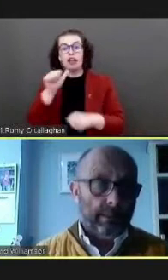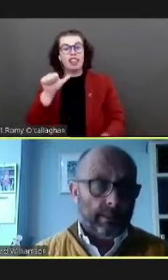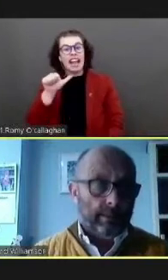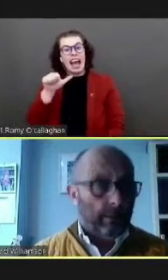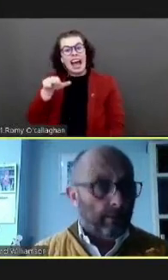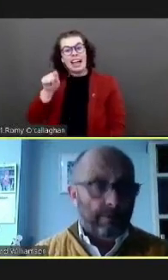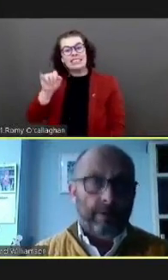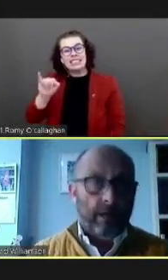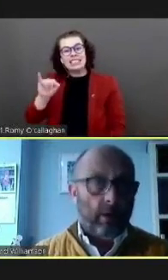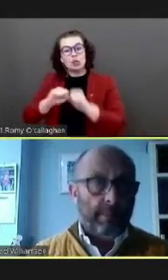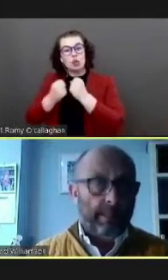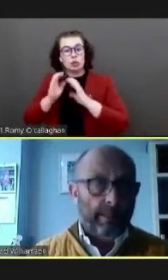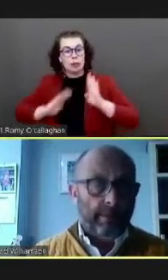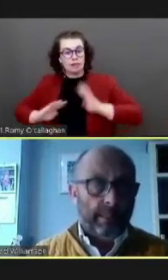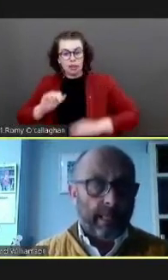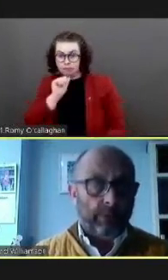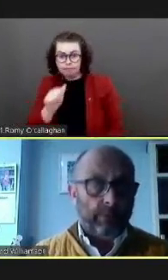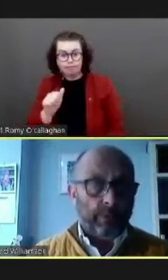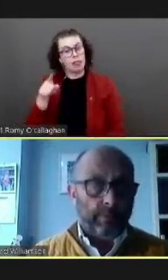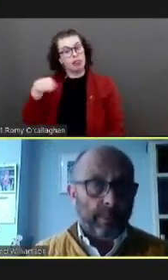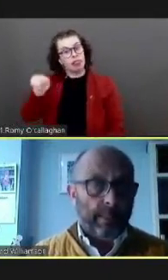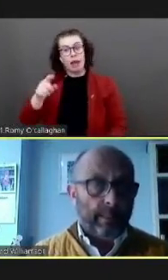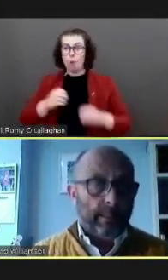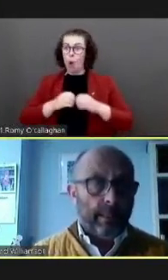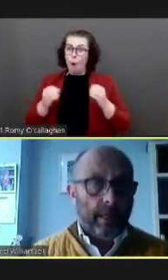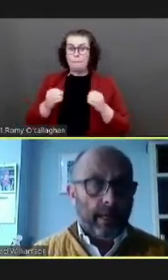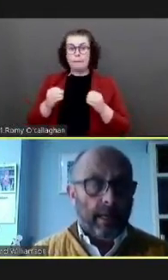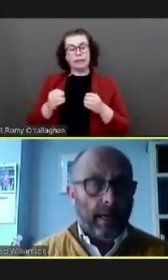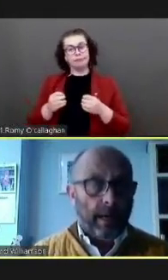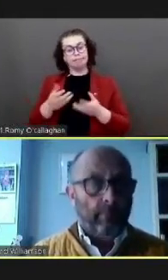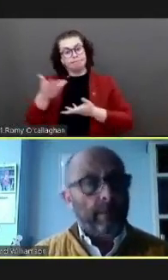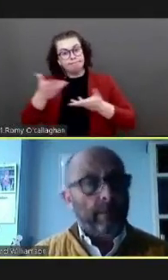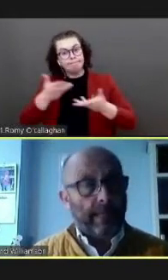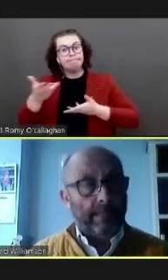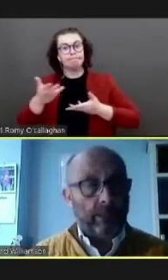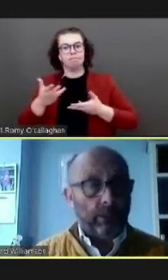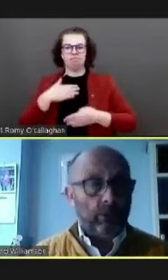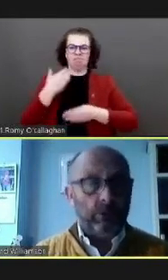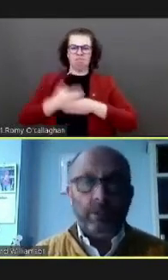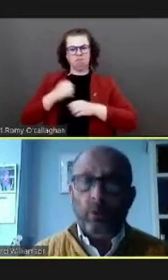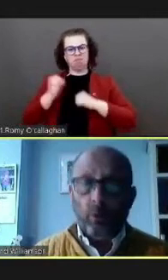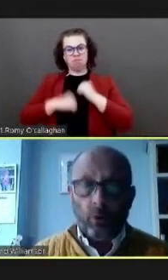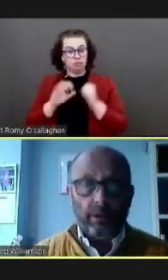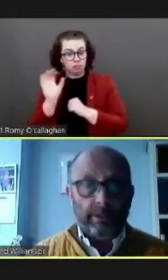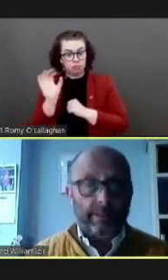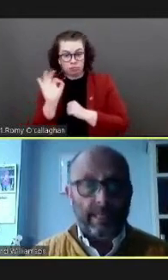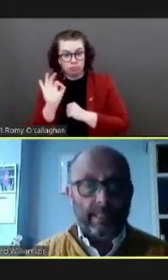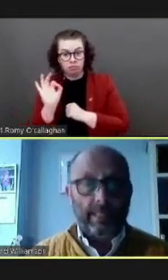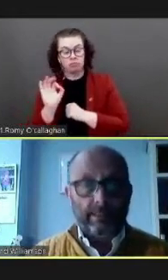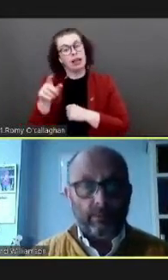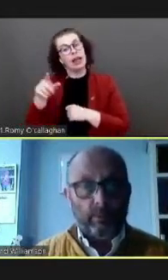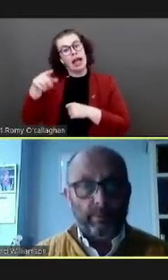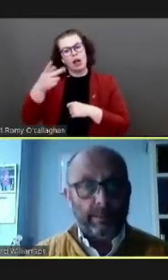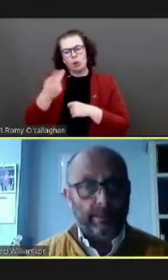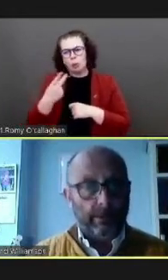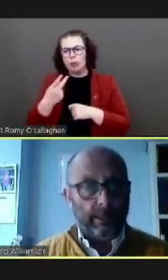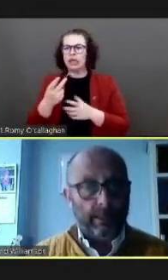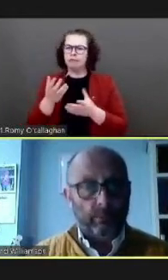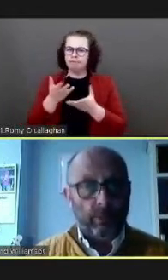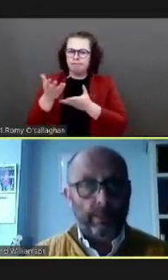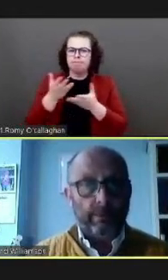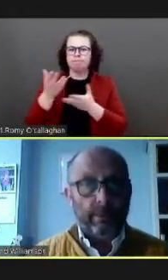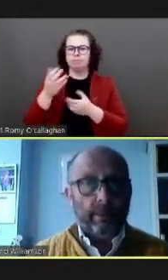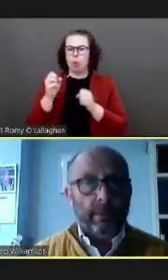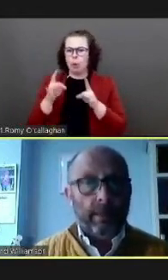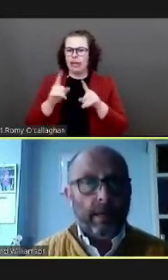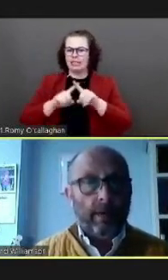compliant. They were very open in their engagement with me. And we began to use all of the techniques that would be